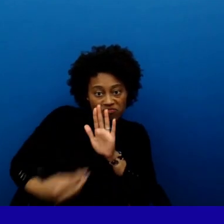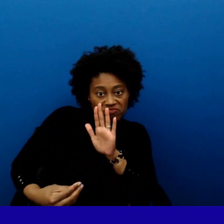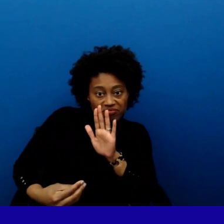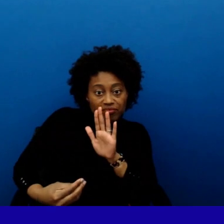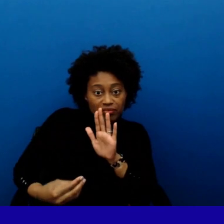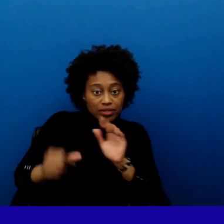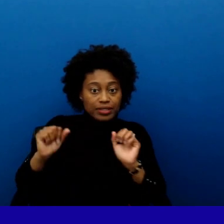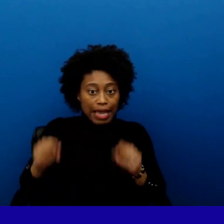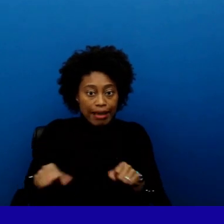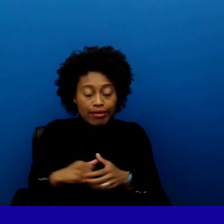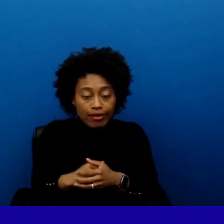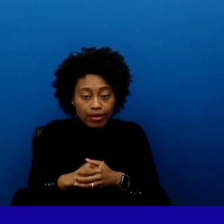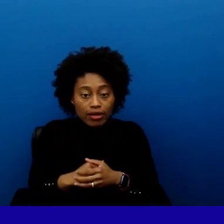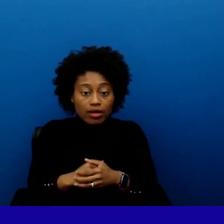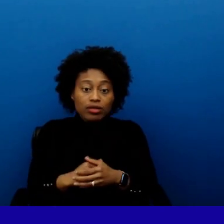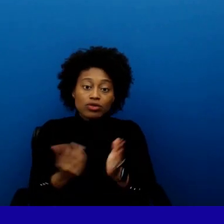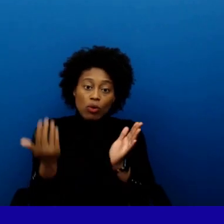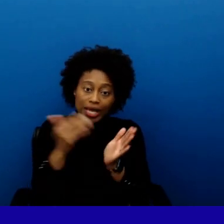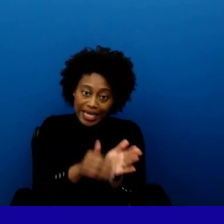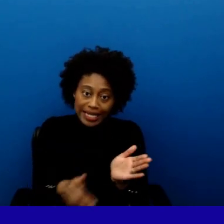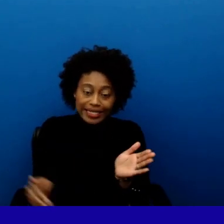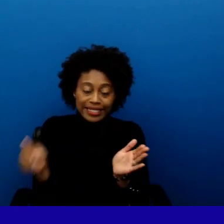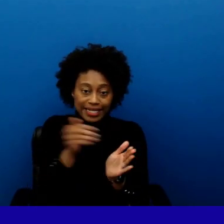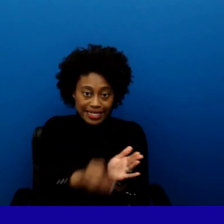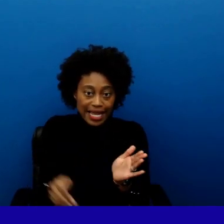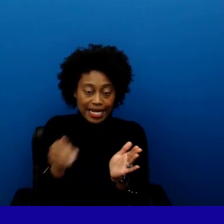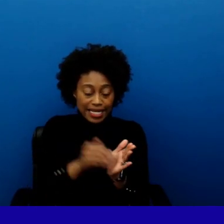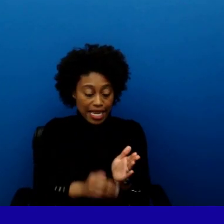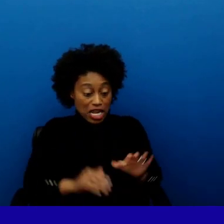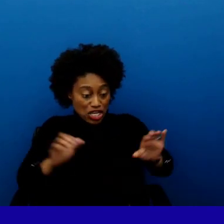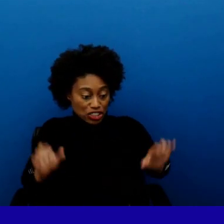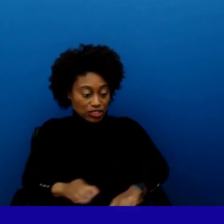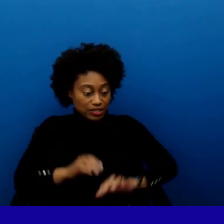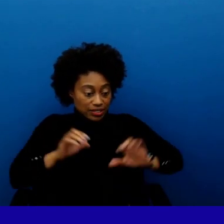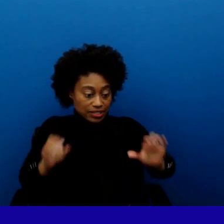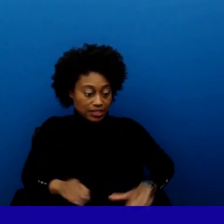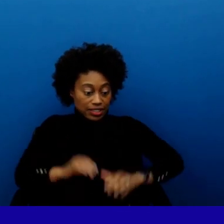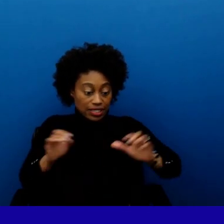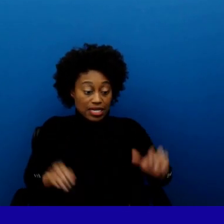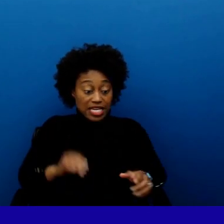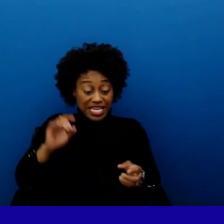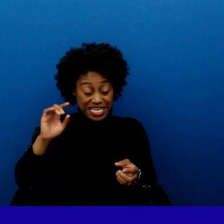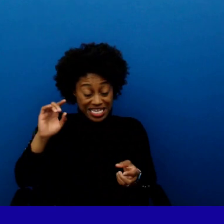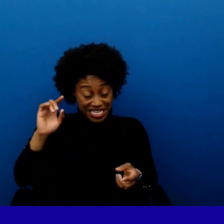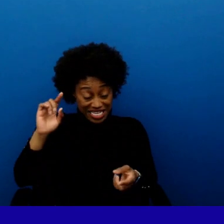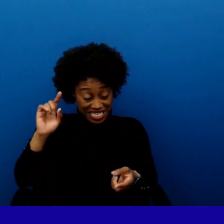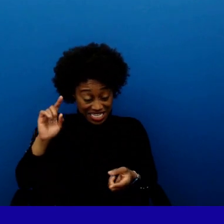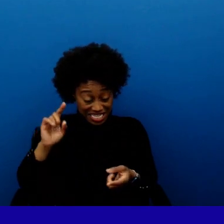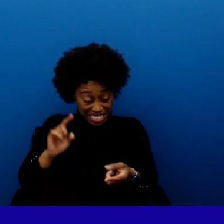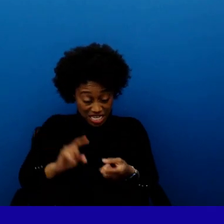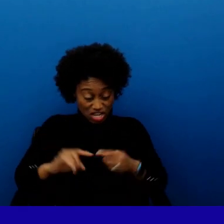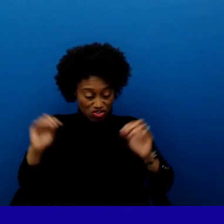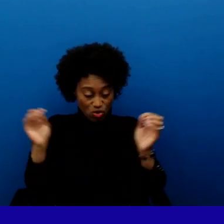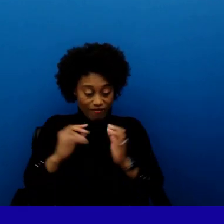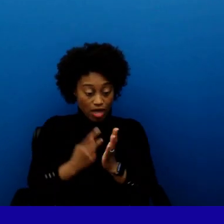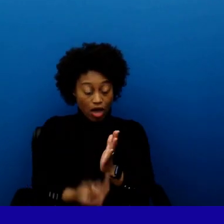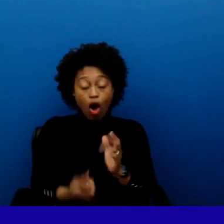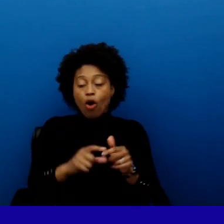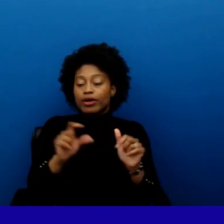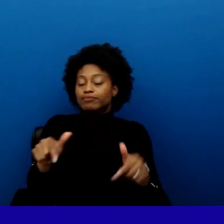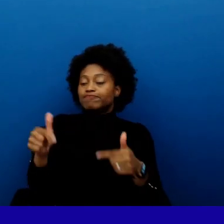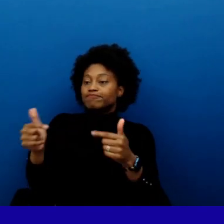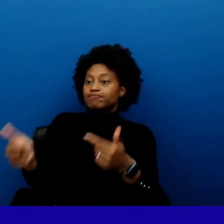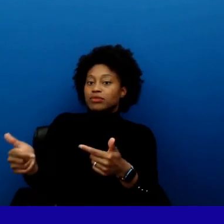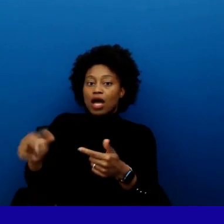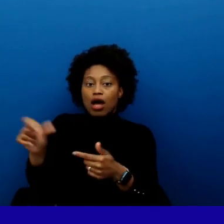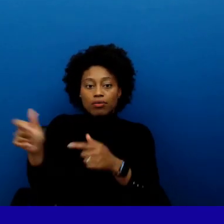without failure. So you have to keep repeating it and repeating it and repeating it until you get it down to a point where there's no failure. And then you have to give it to